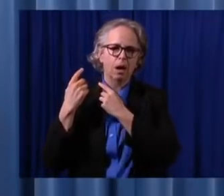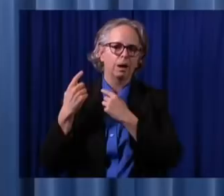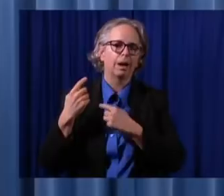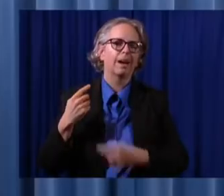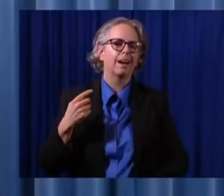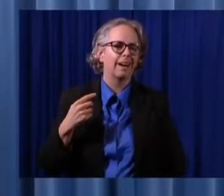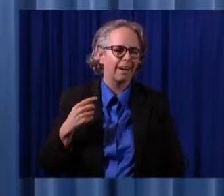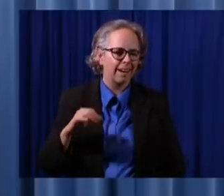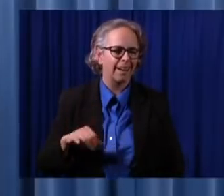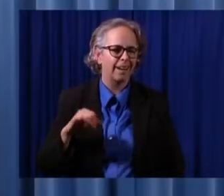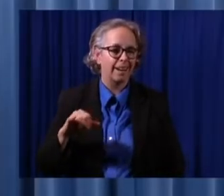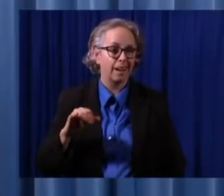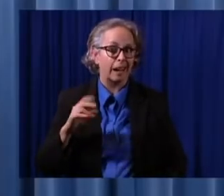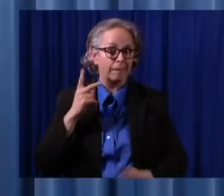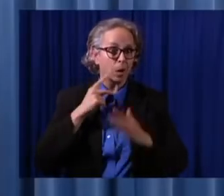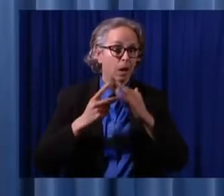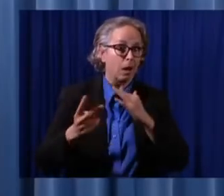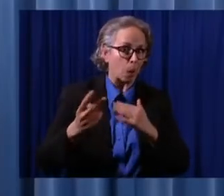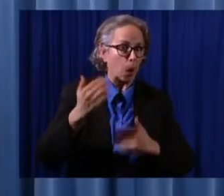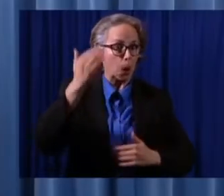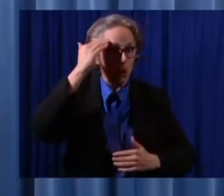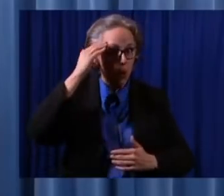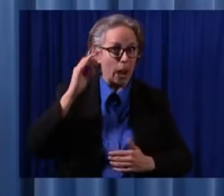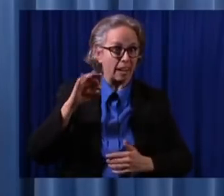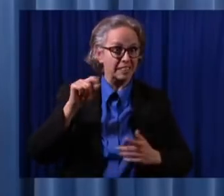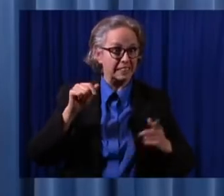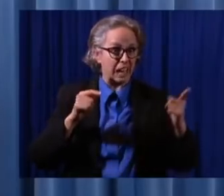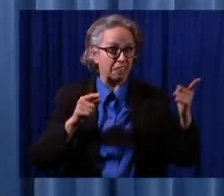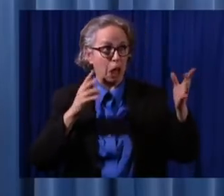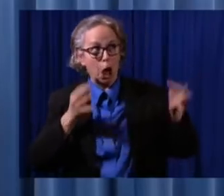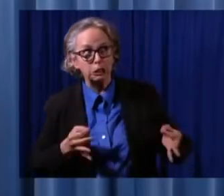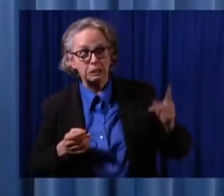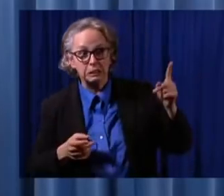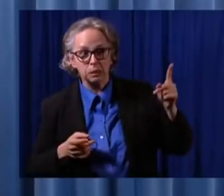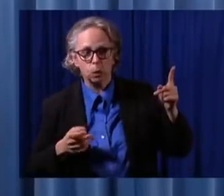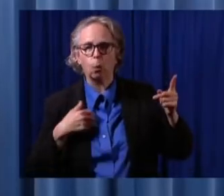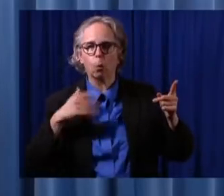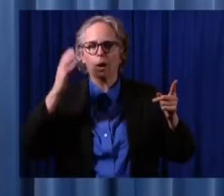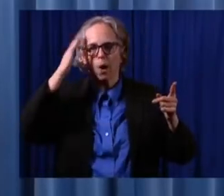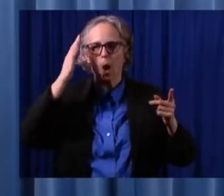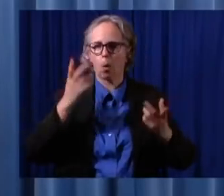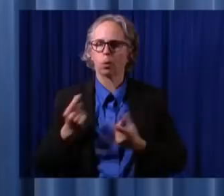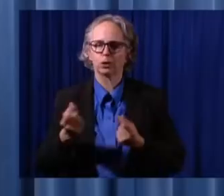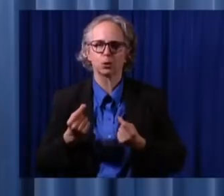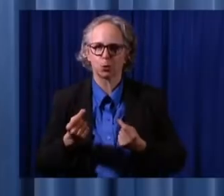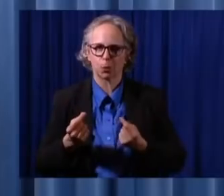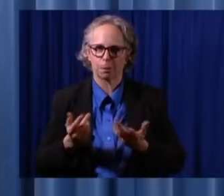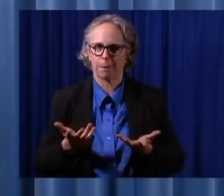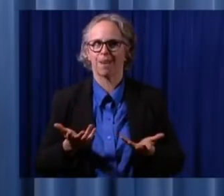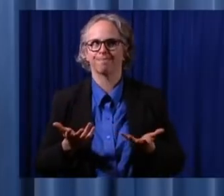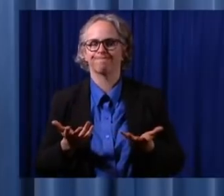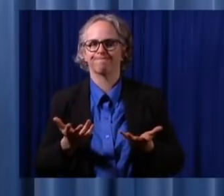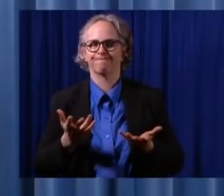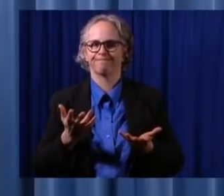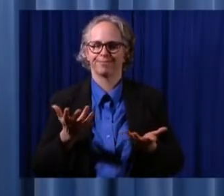other hand, if it had turned out that we couldn't get it, people would have looked back and said, why didn't you stockpile it?